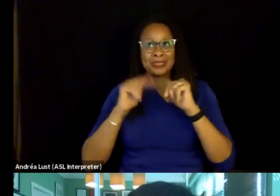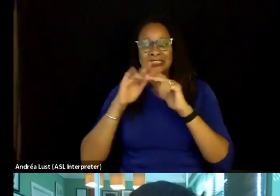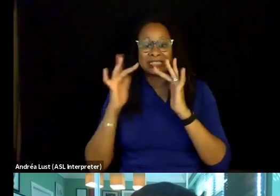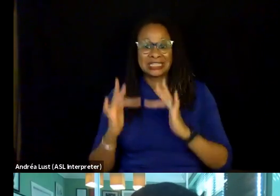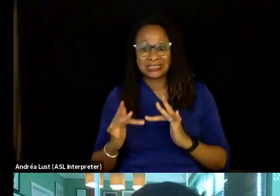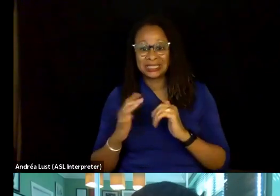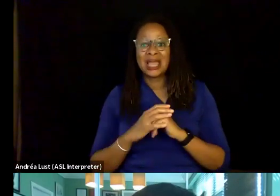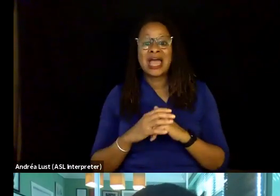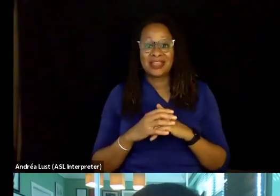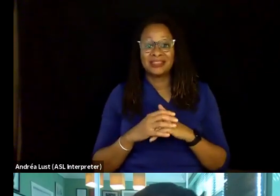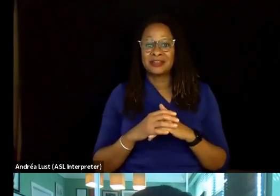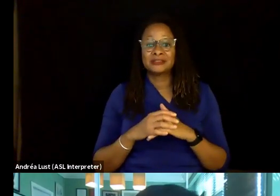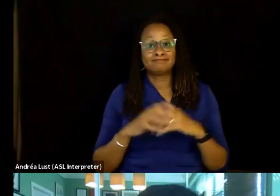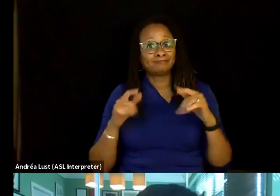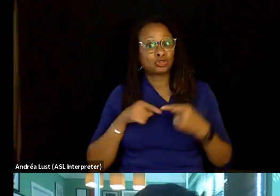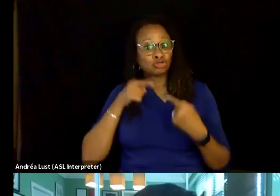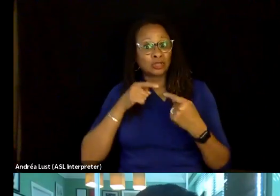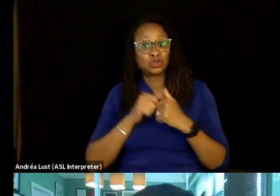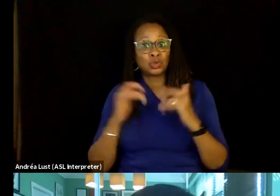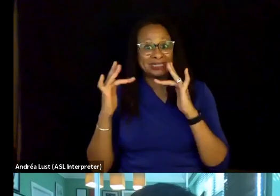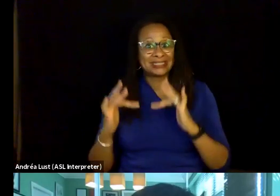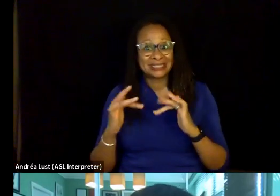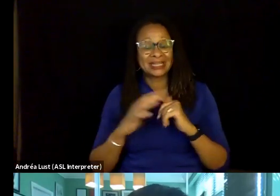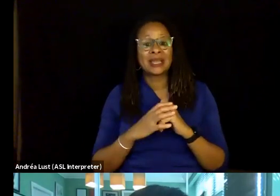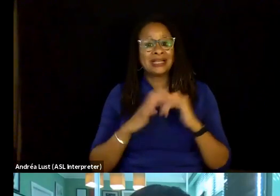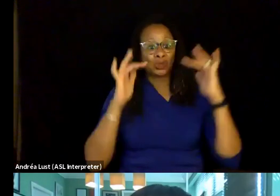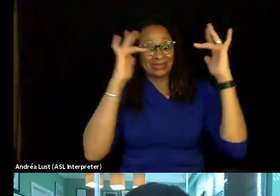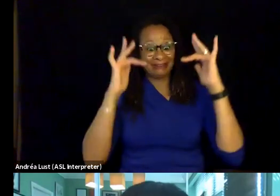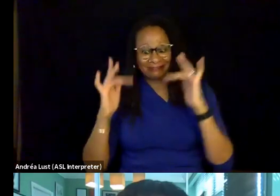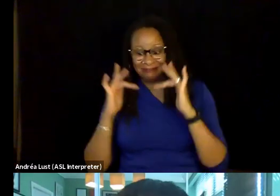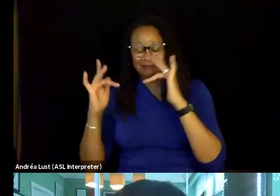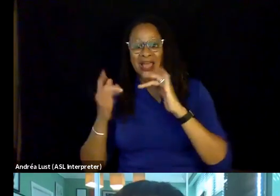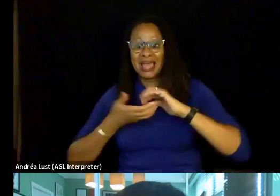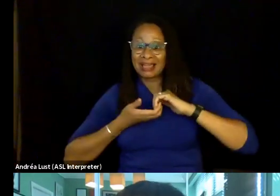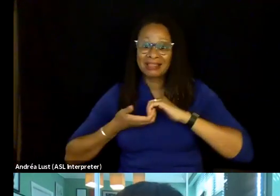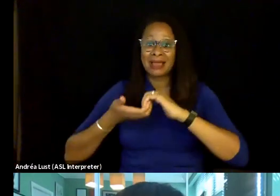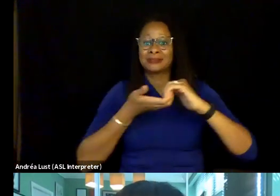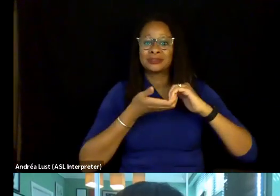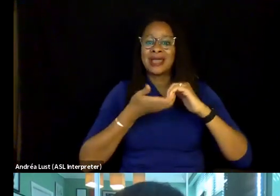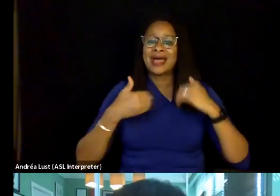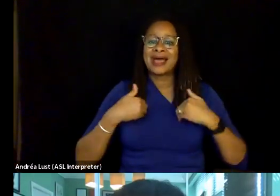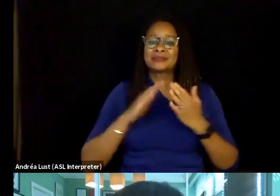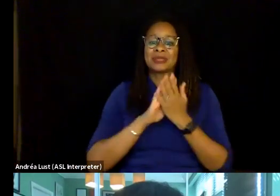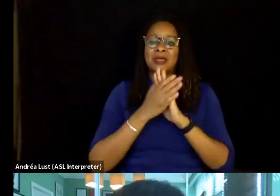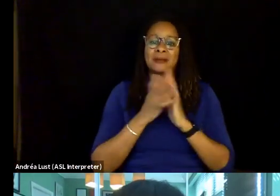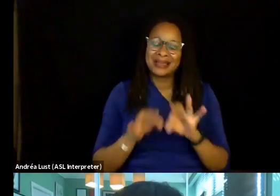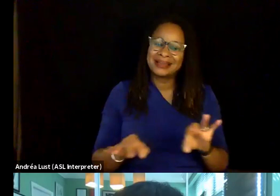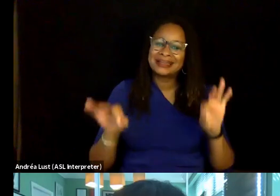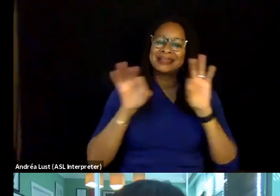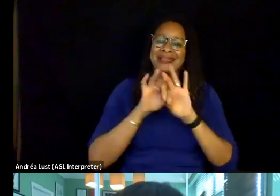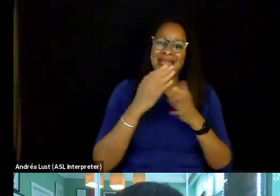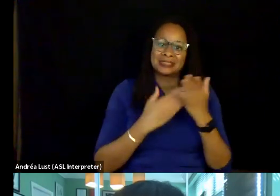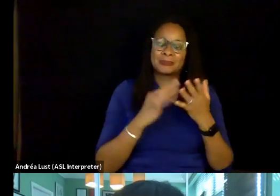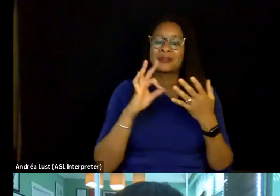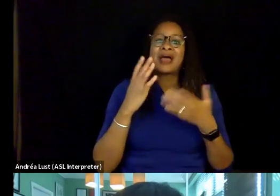actually do exist now. And this network of networks and collaboration has become a key aspect of a component of